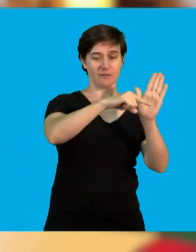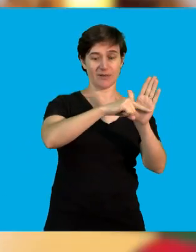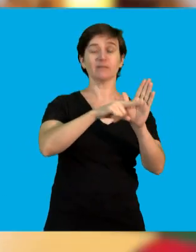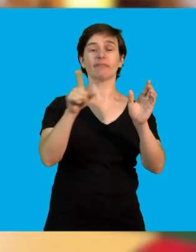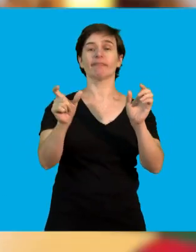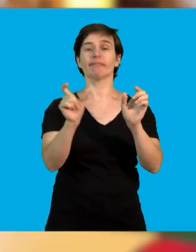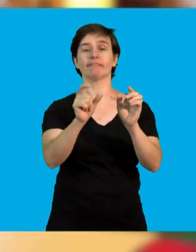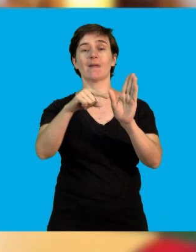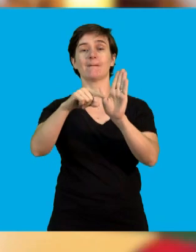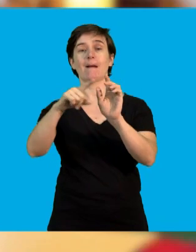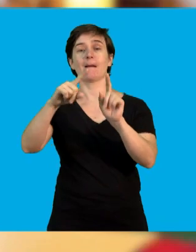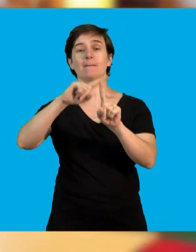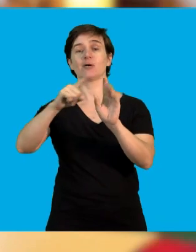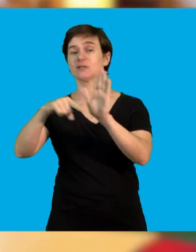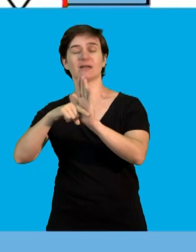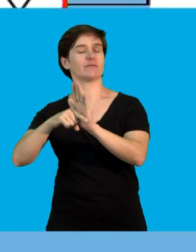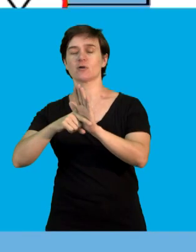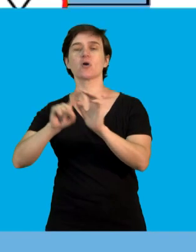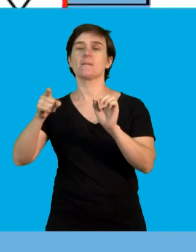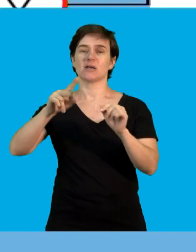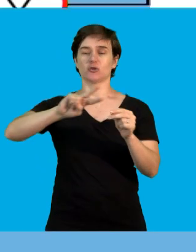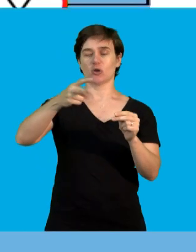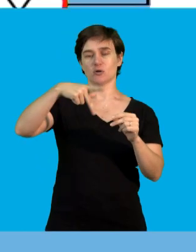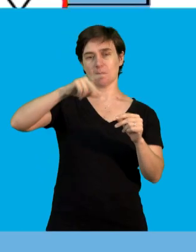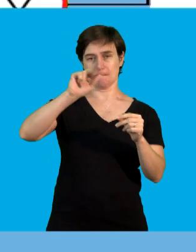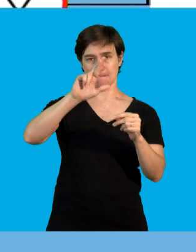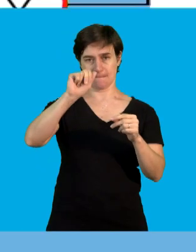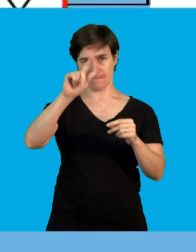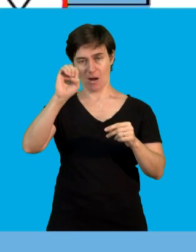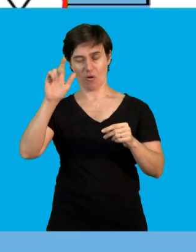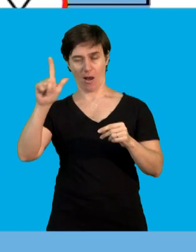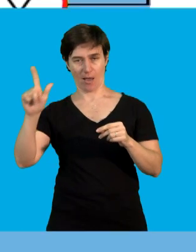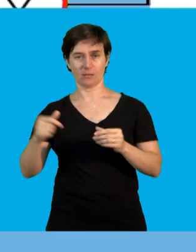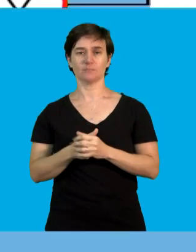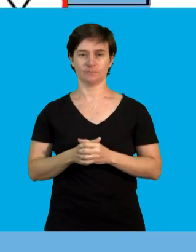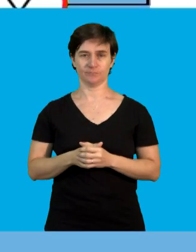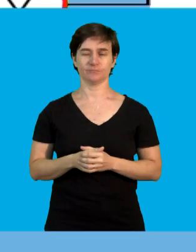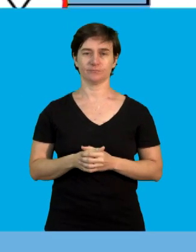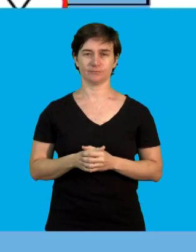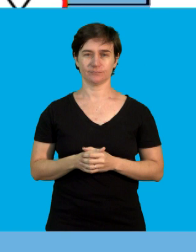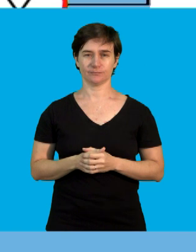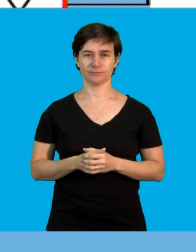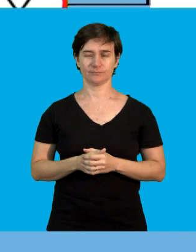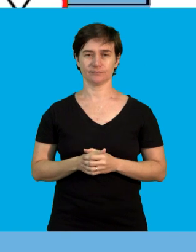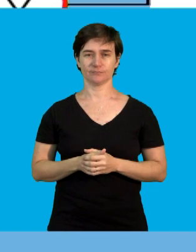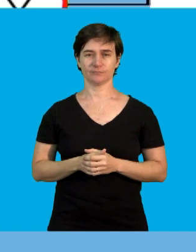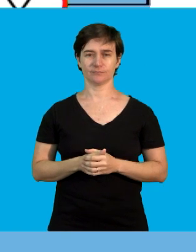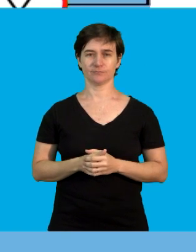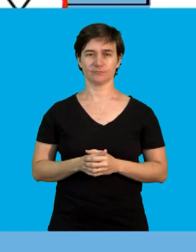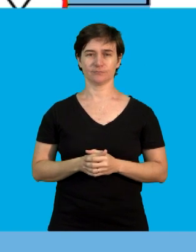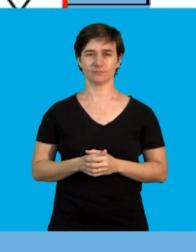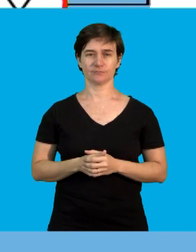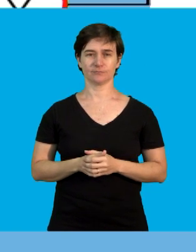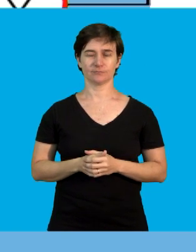saying that the voltmeter has a high internal resistance. And because of that, it is going to be connected in parallel.